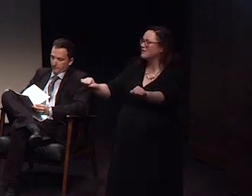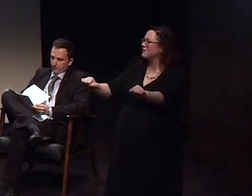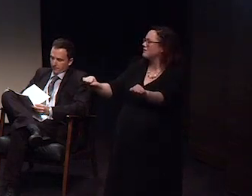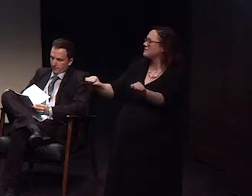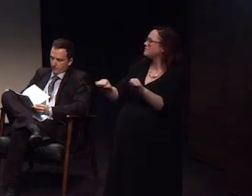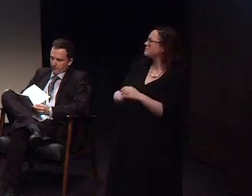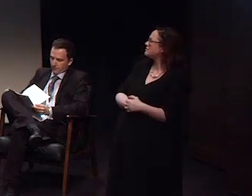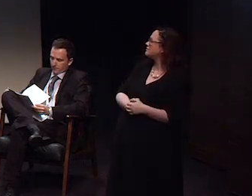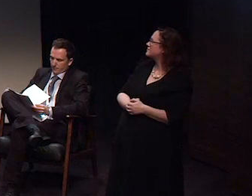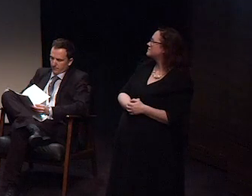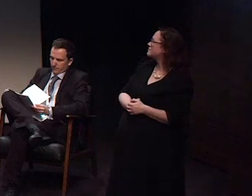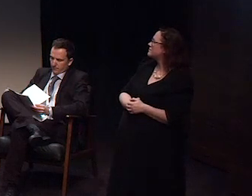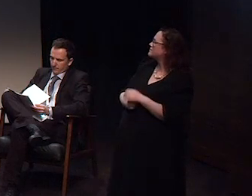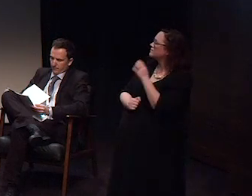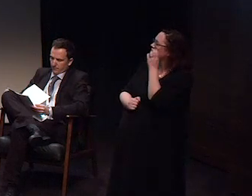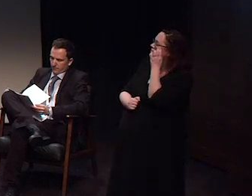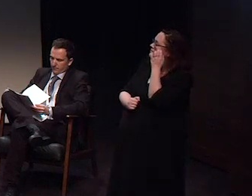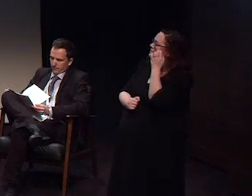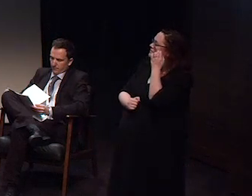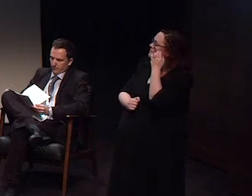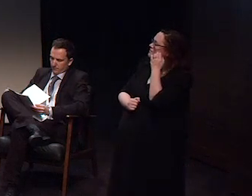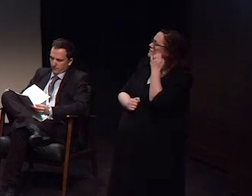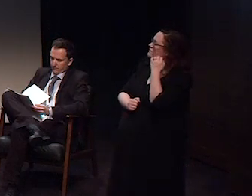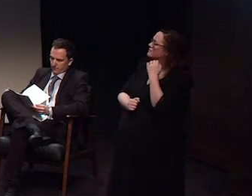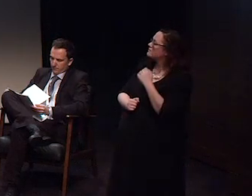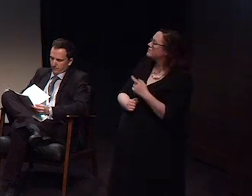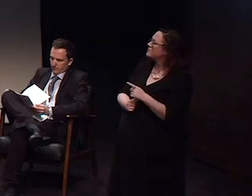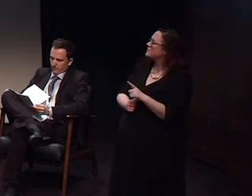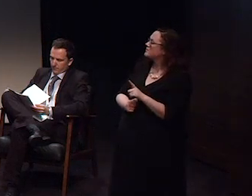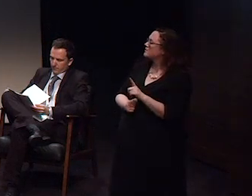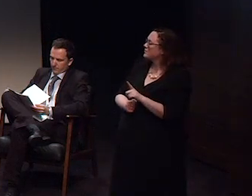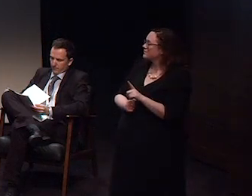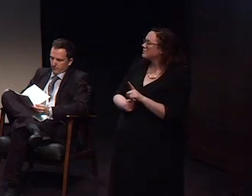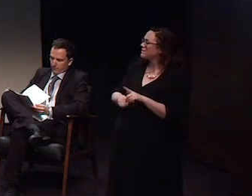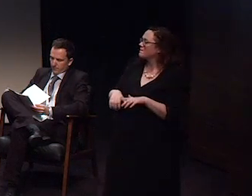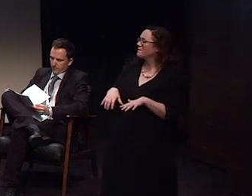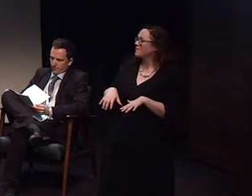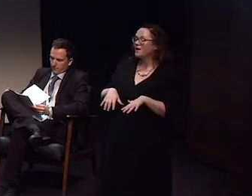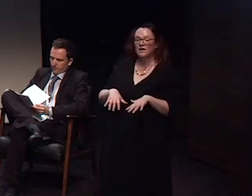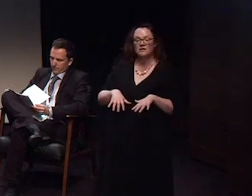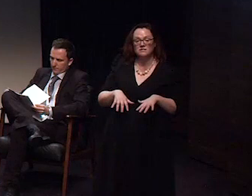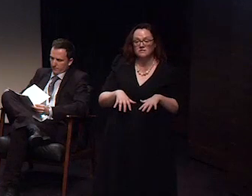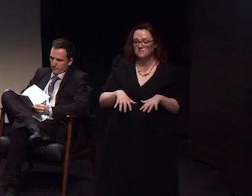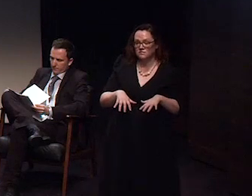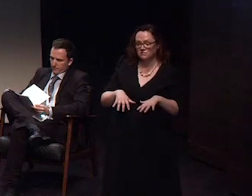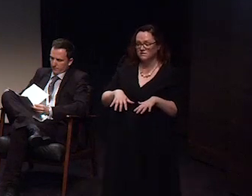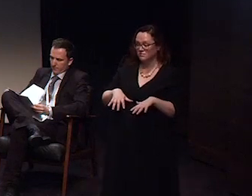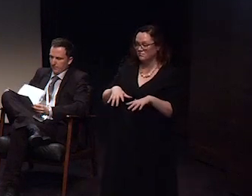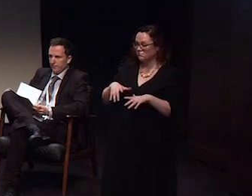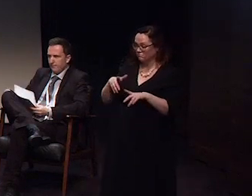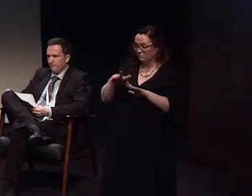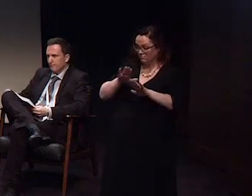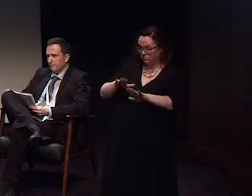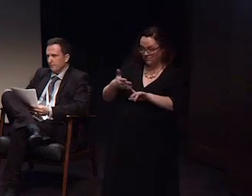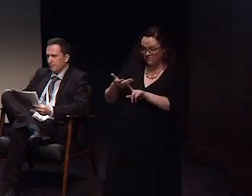longer delay. However, when the dispatcher starts the CPR and then sent the video, we saw earlier